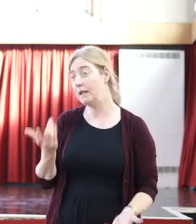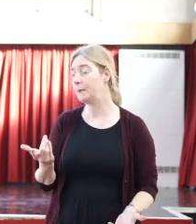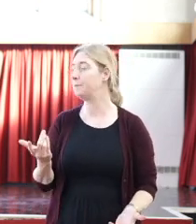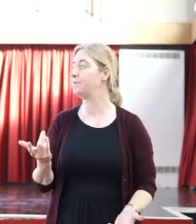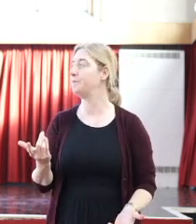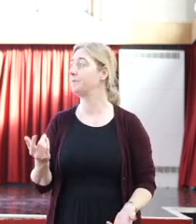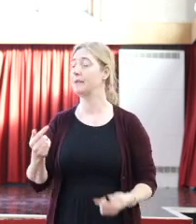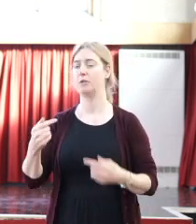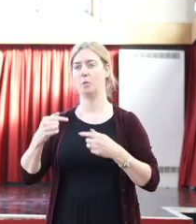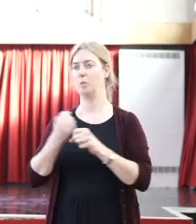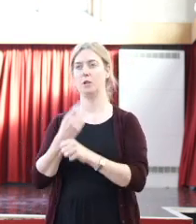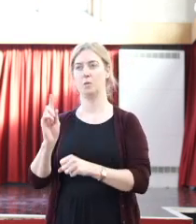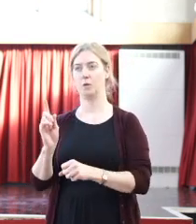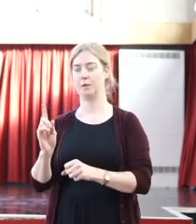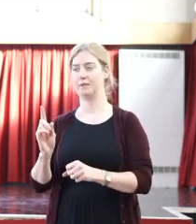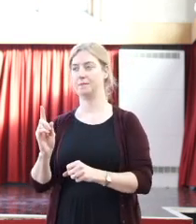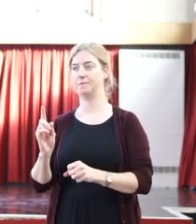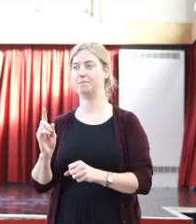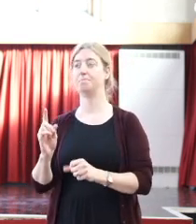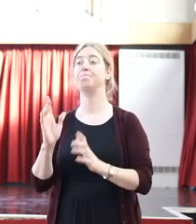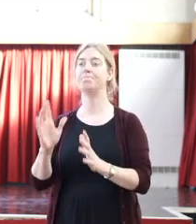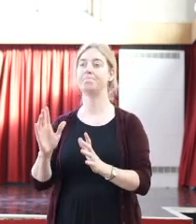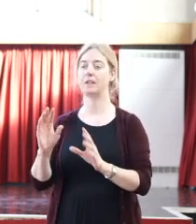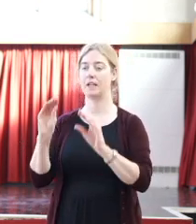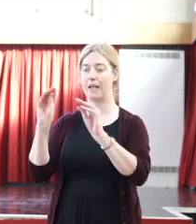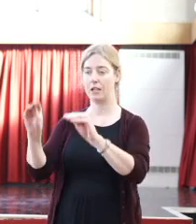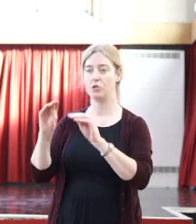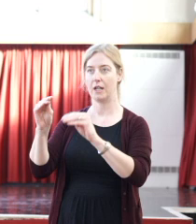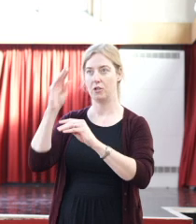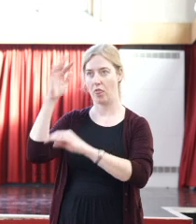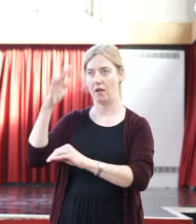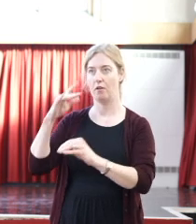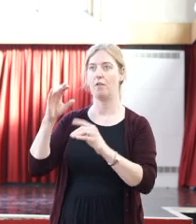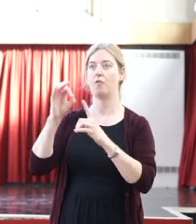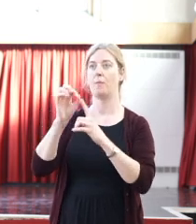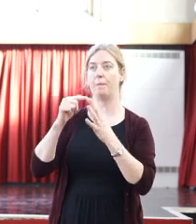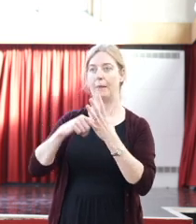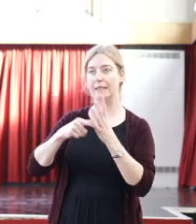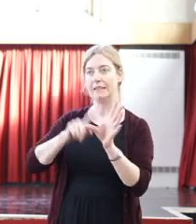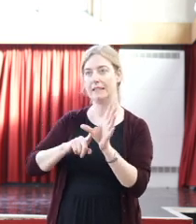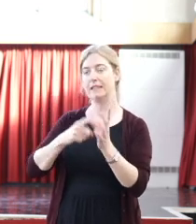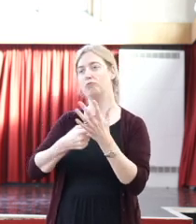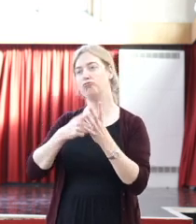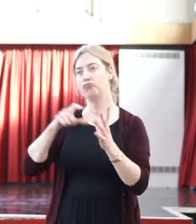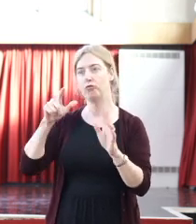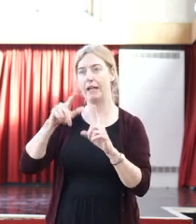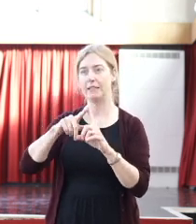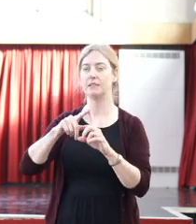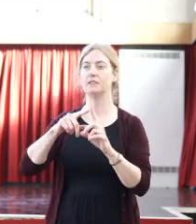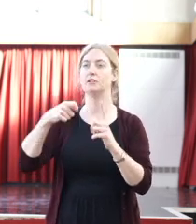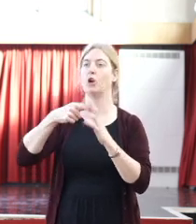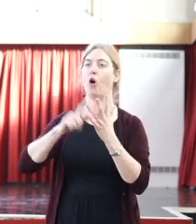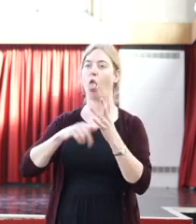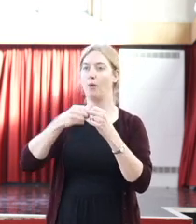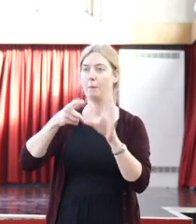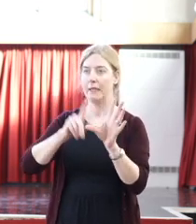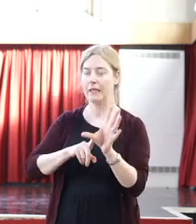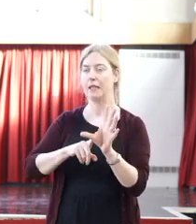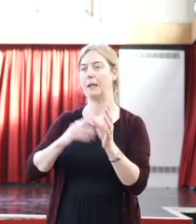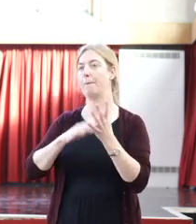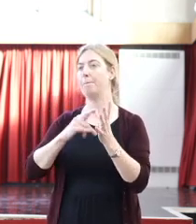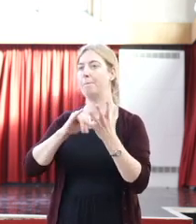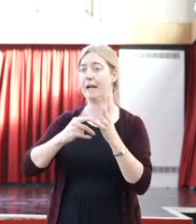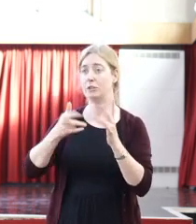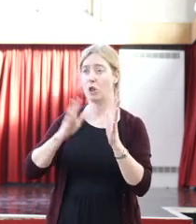Our approach is rooted in education theory from Petty, Race, Kolb, Maslow, basic and